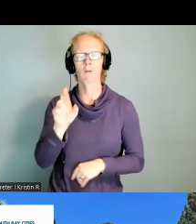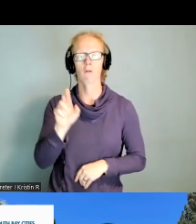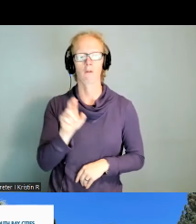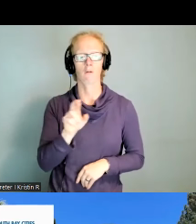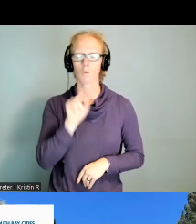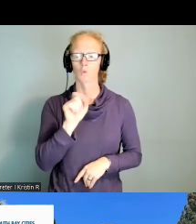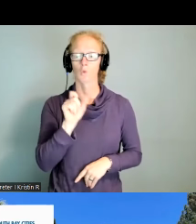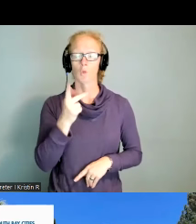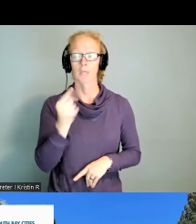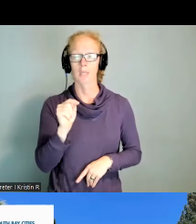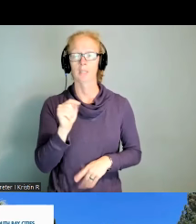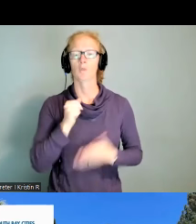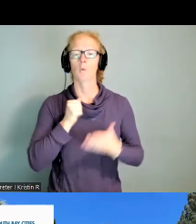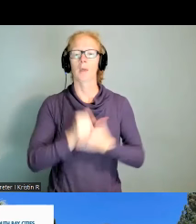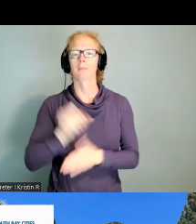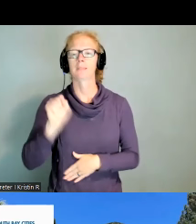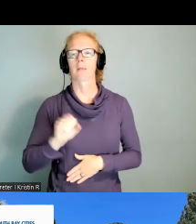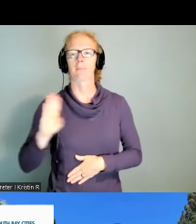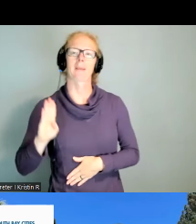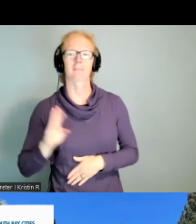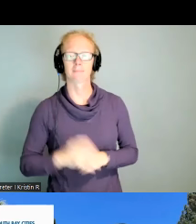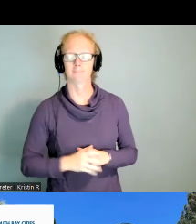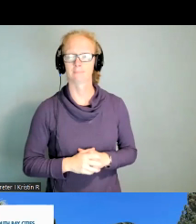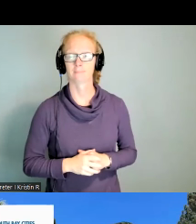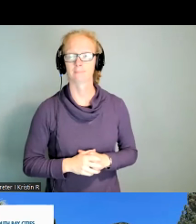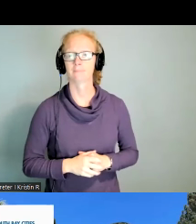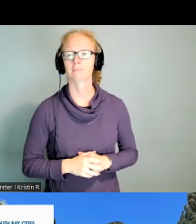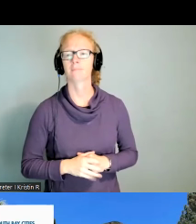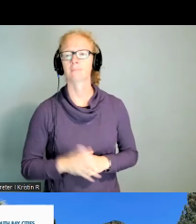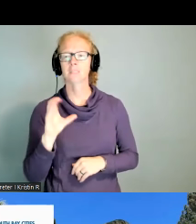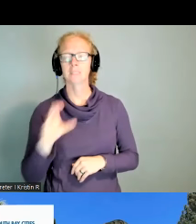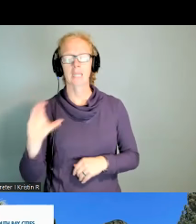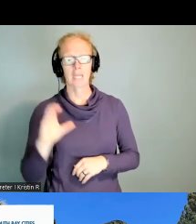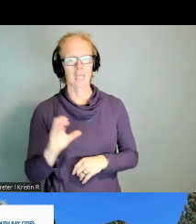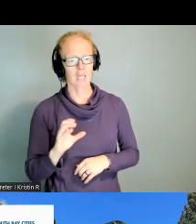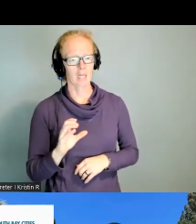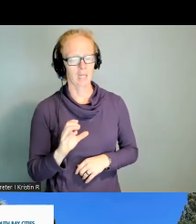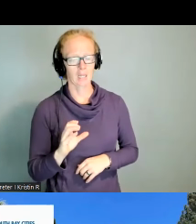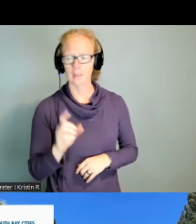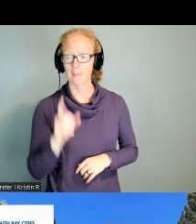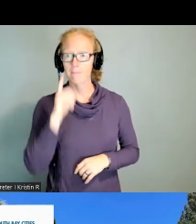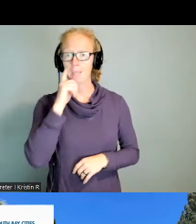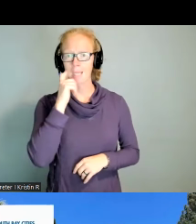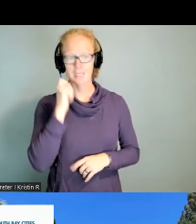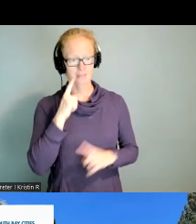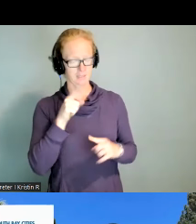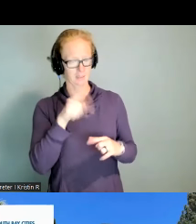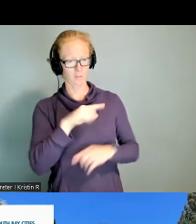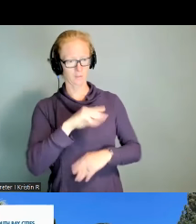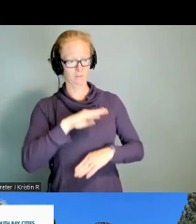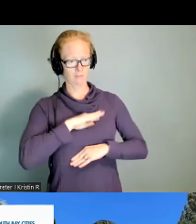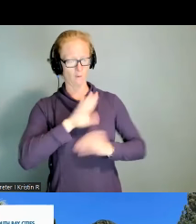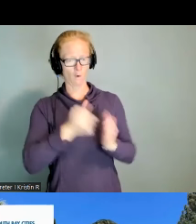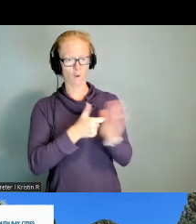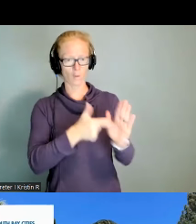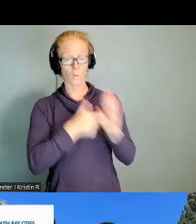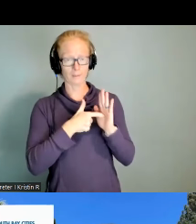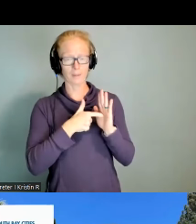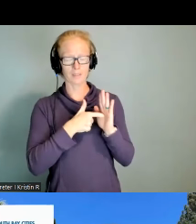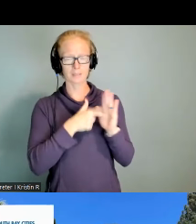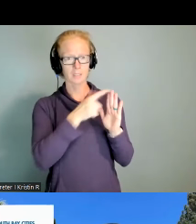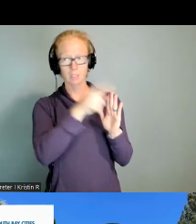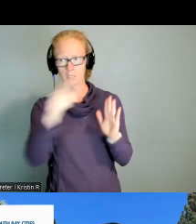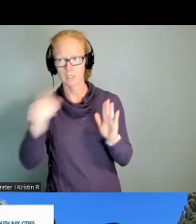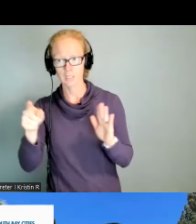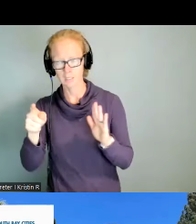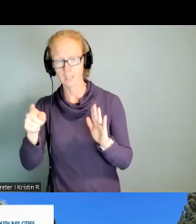all South Bay cities find sites so they can meet those essential RENA targets. With that, I'd like to